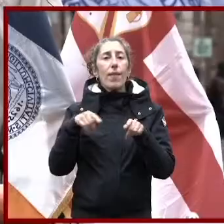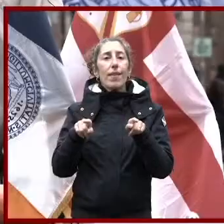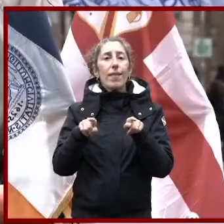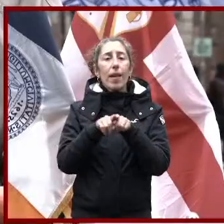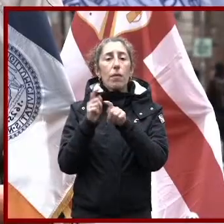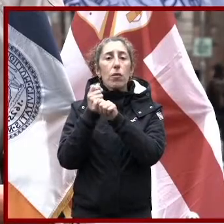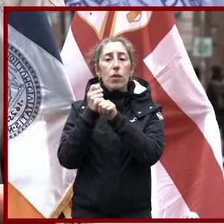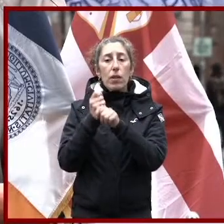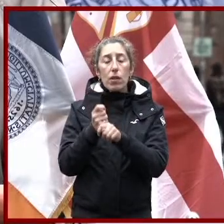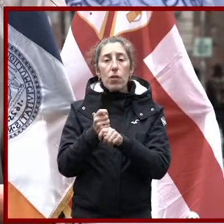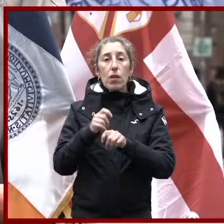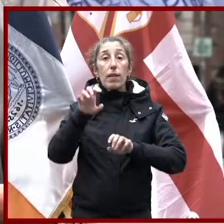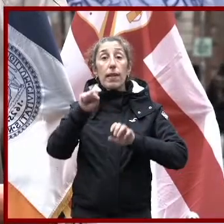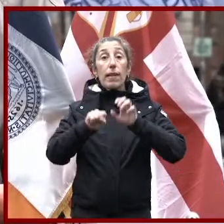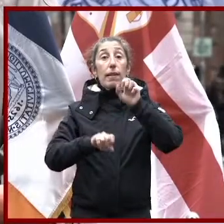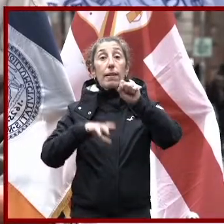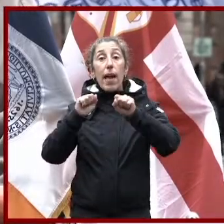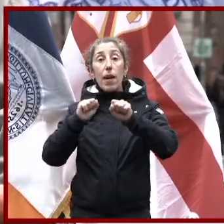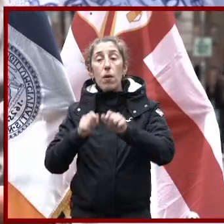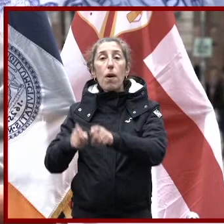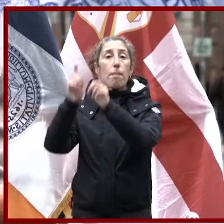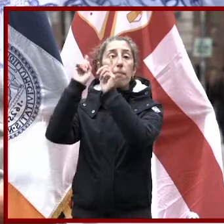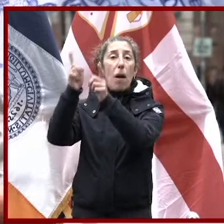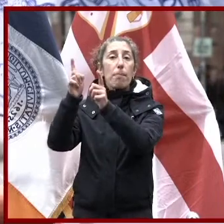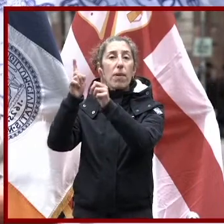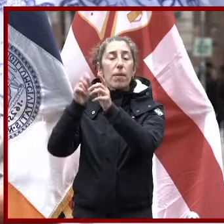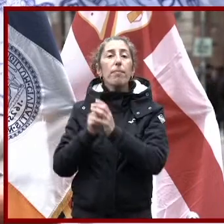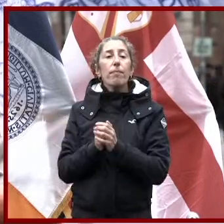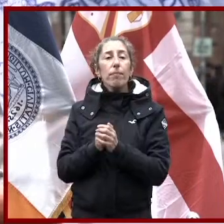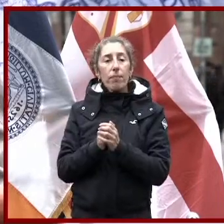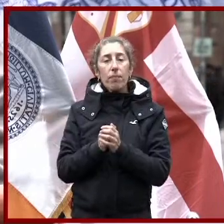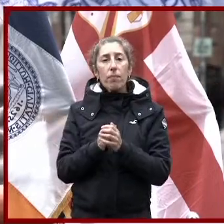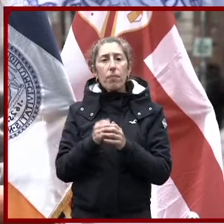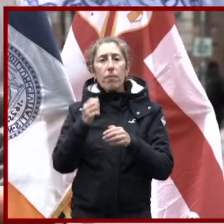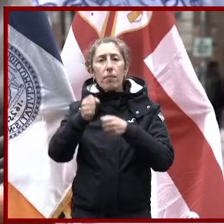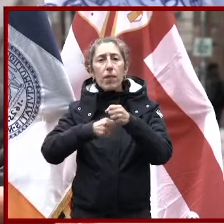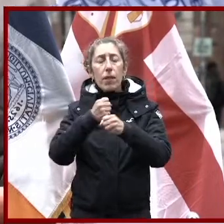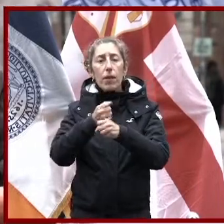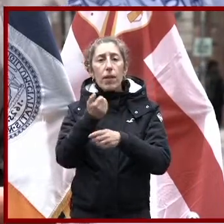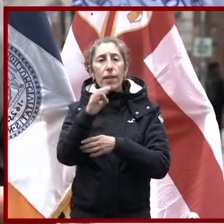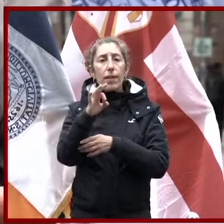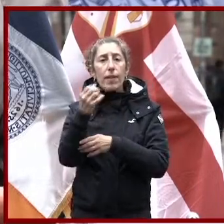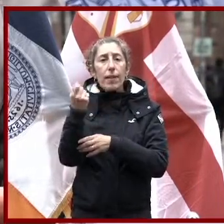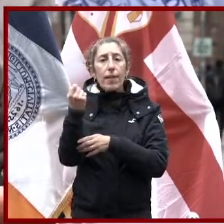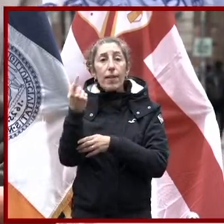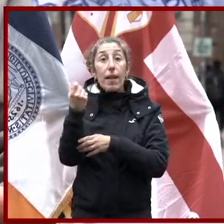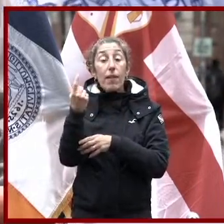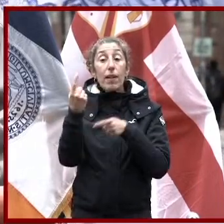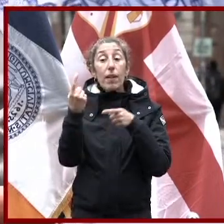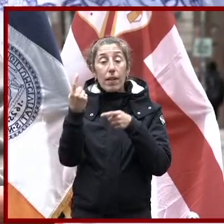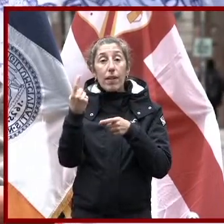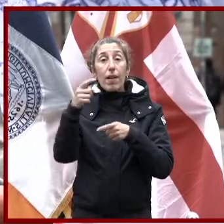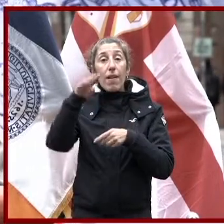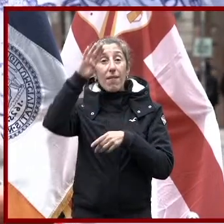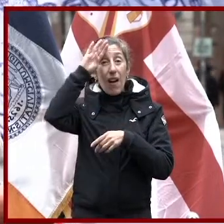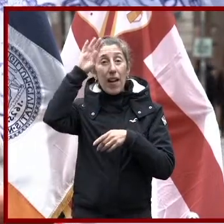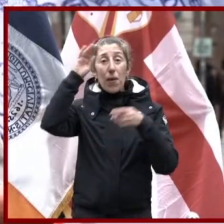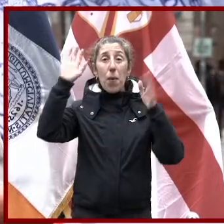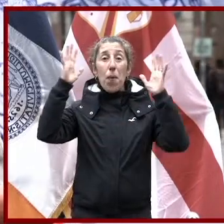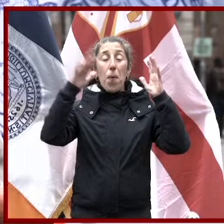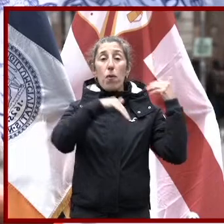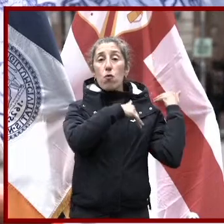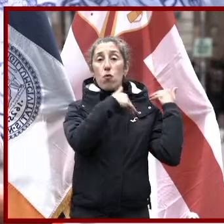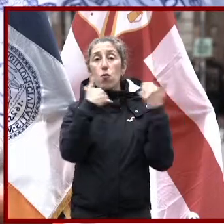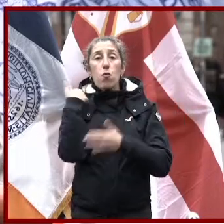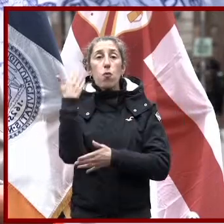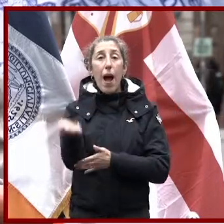on this building. 1911, the fire department's ladder could not reach up to that floor, and that's one of the reasons why so many people